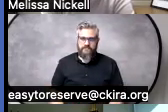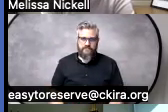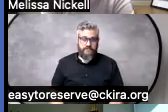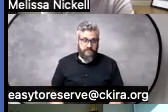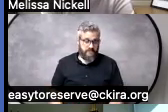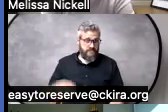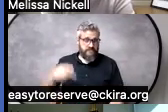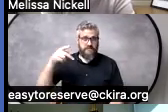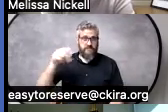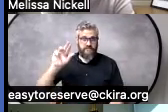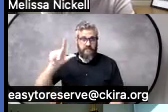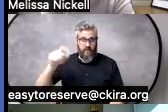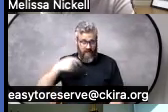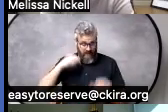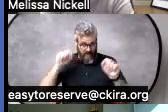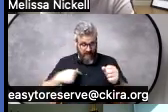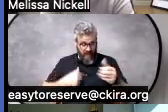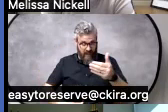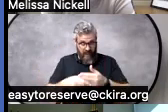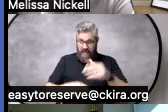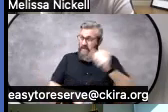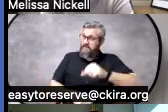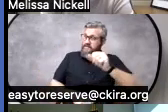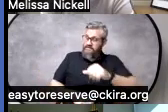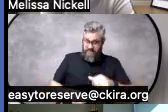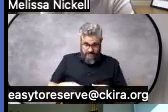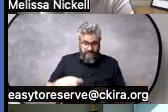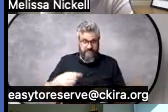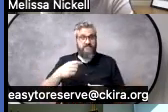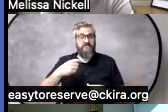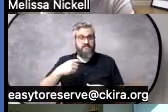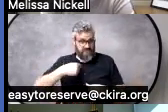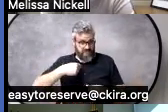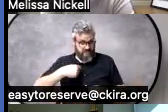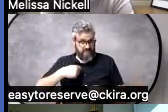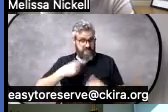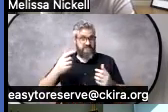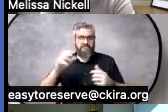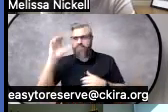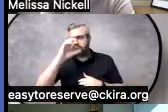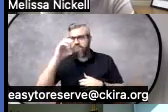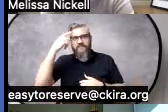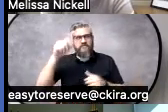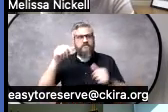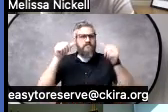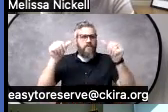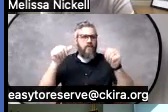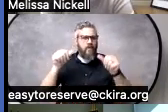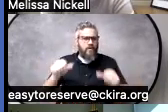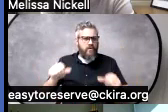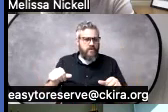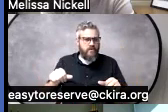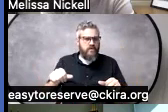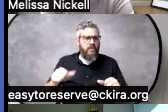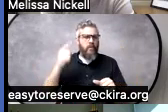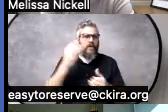Can I add something to that too? Yes. I mean, I'll see when I look for posters to stop at, one